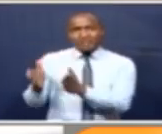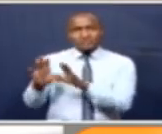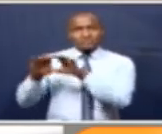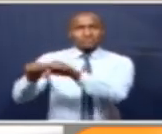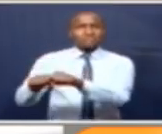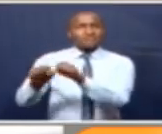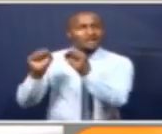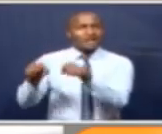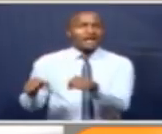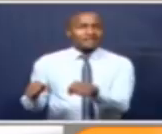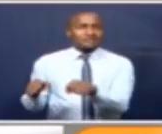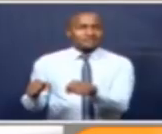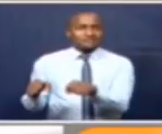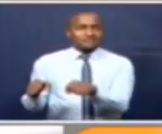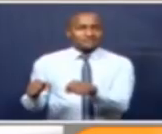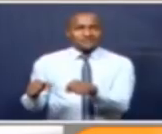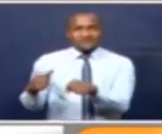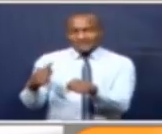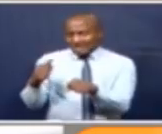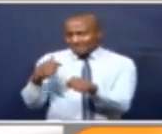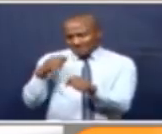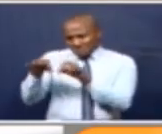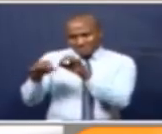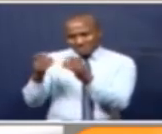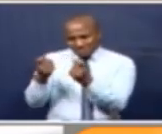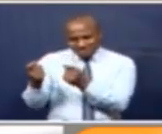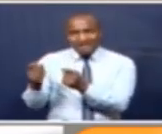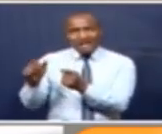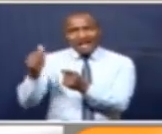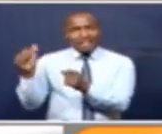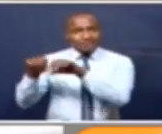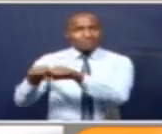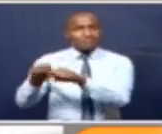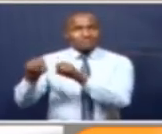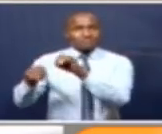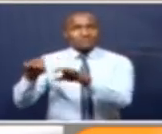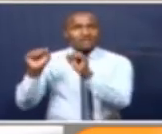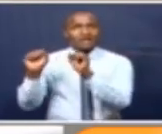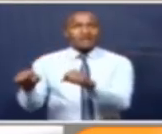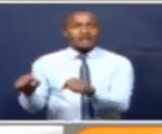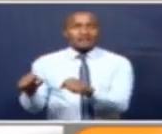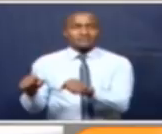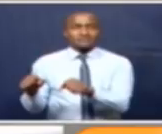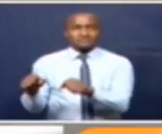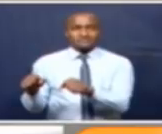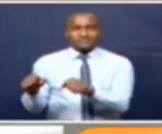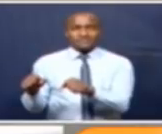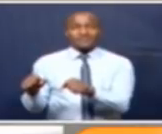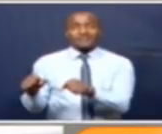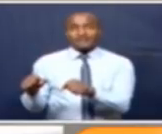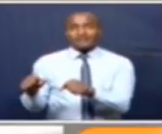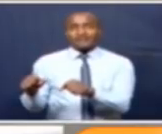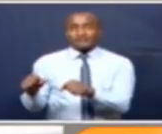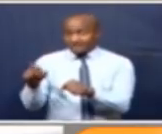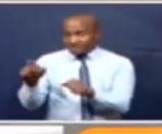and vote. If it is only about contributing along a vote line, I'm sure somebody can be found to fill that space. That is what my